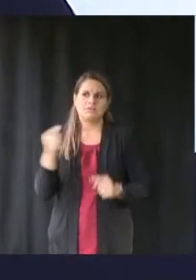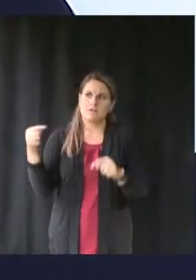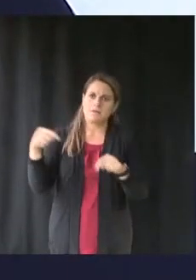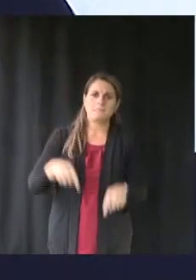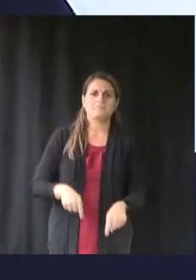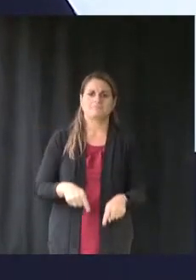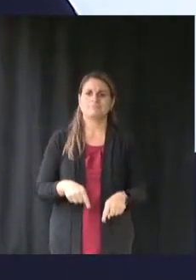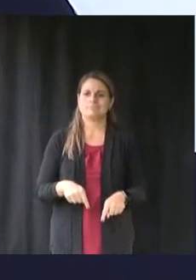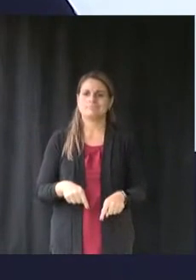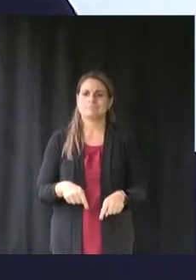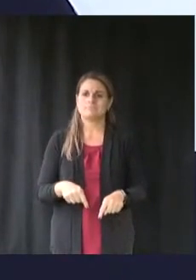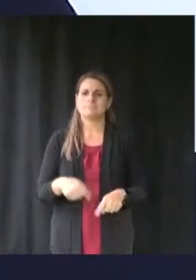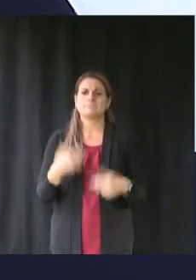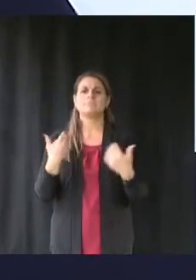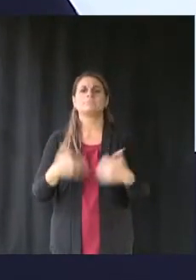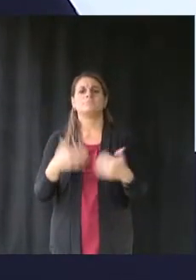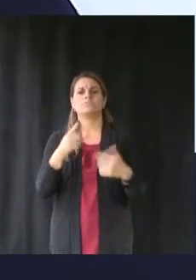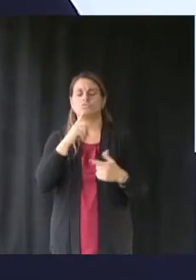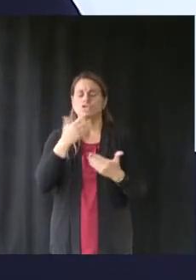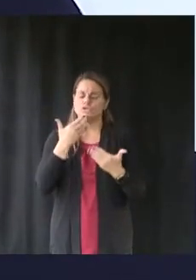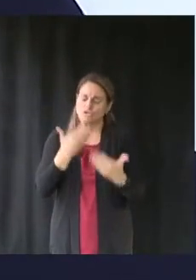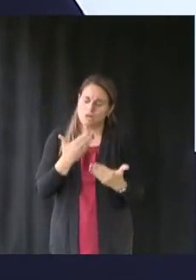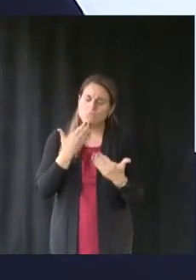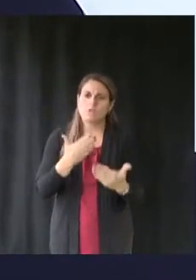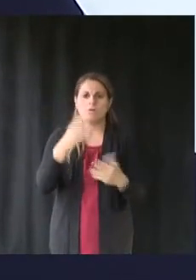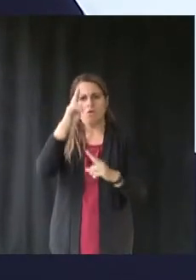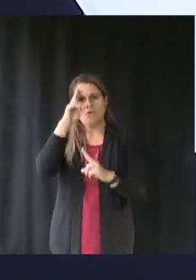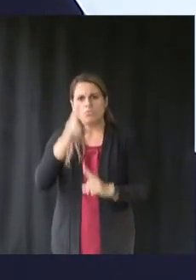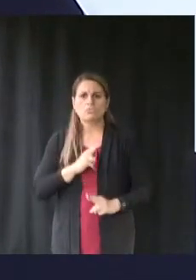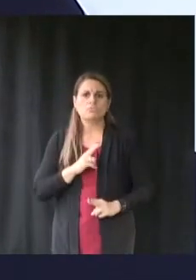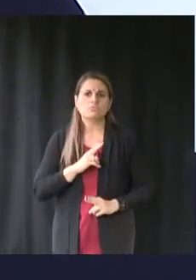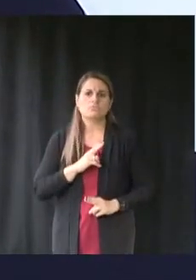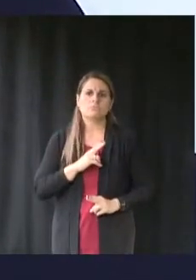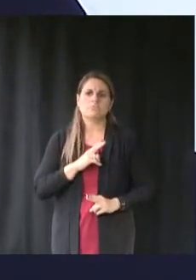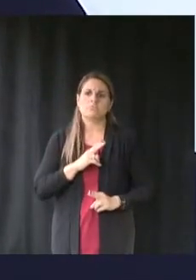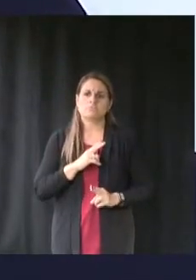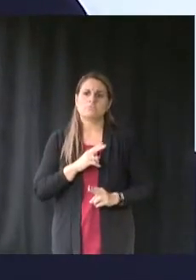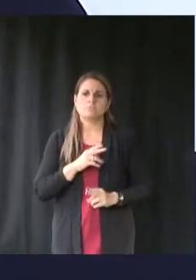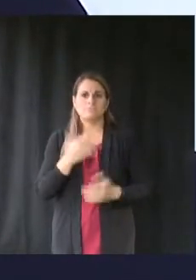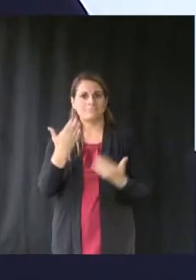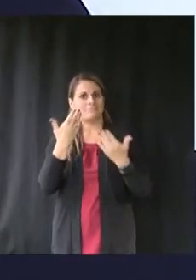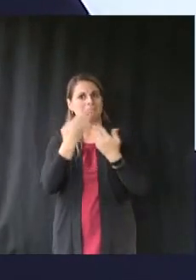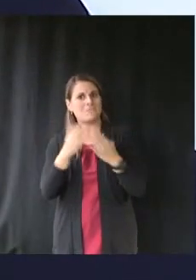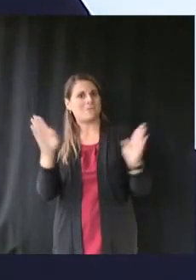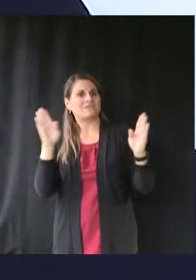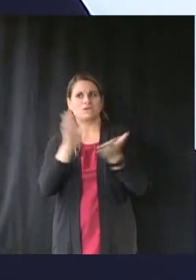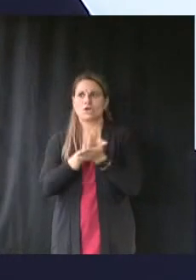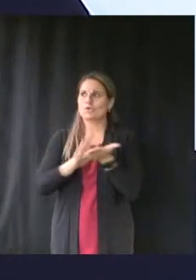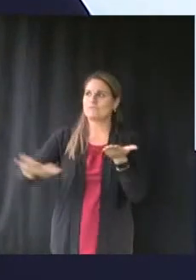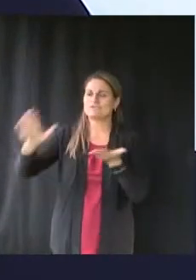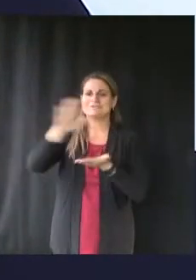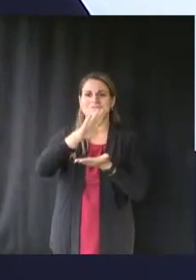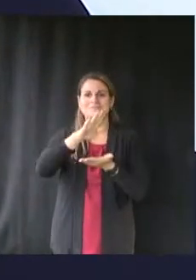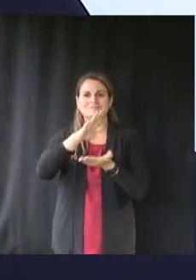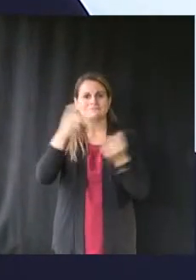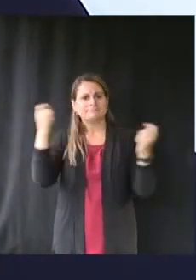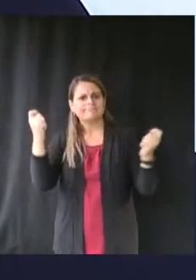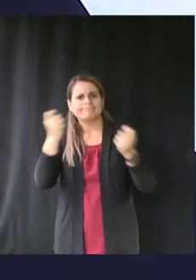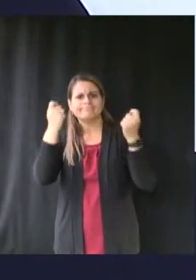honor. And at this great public university, celebrating the life and legacy of not one,